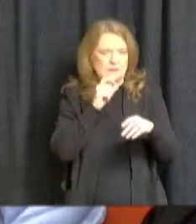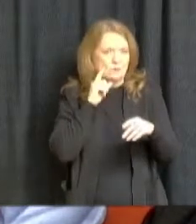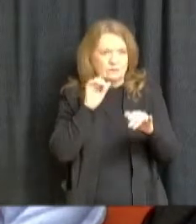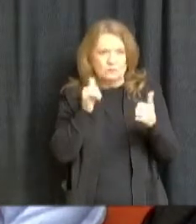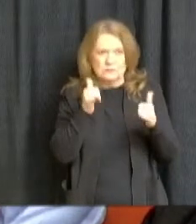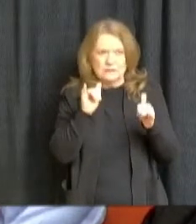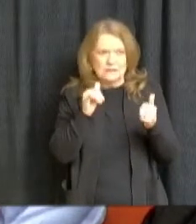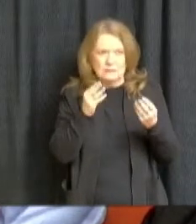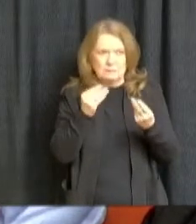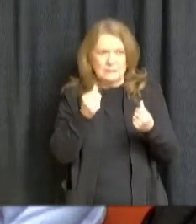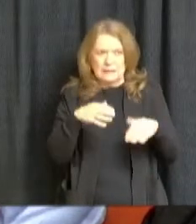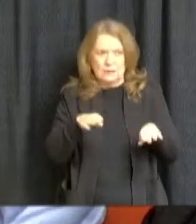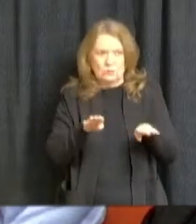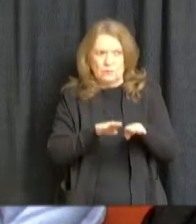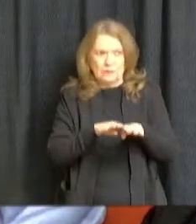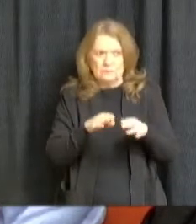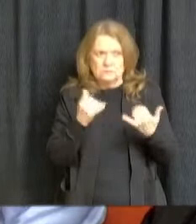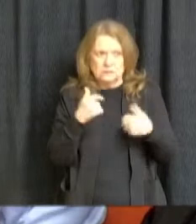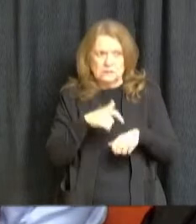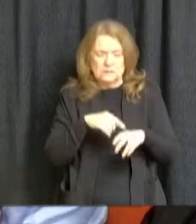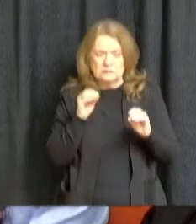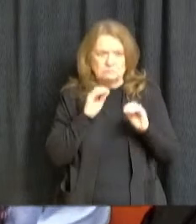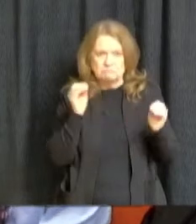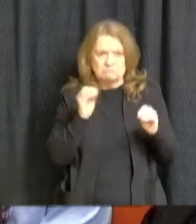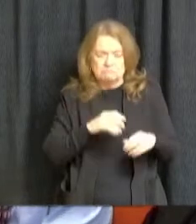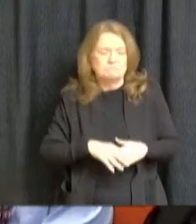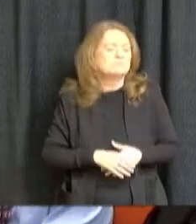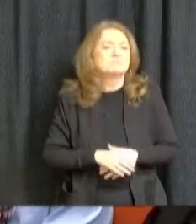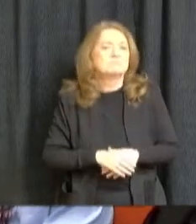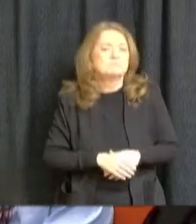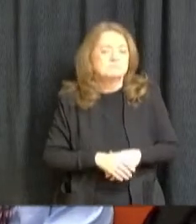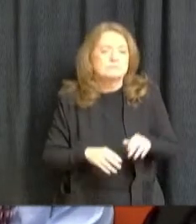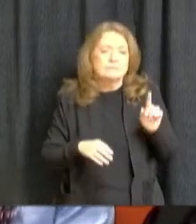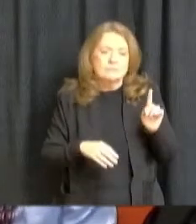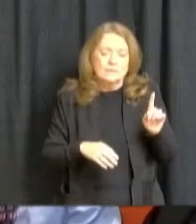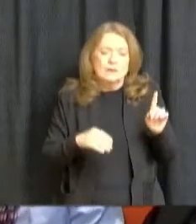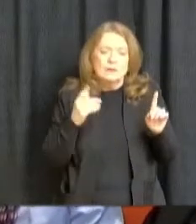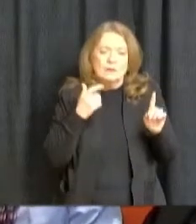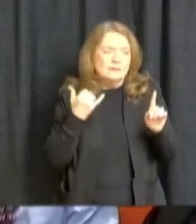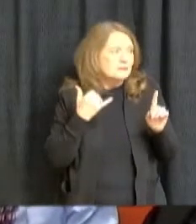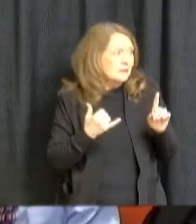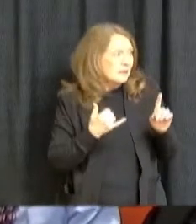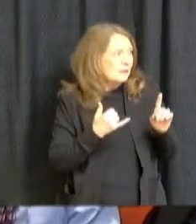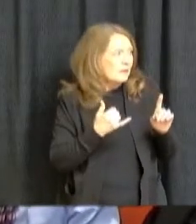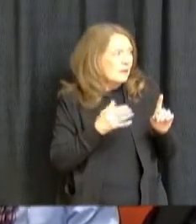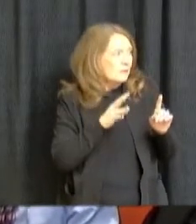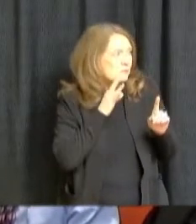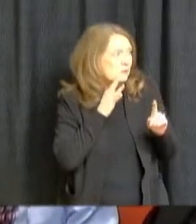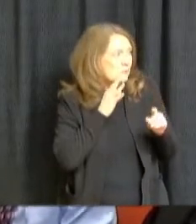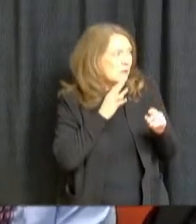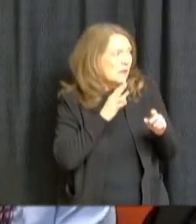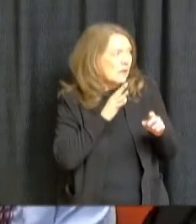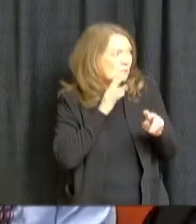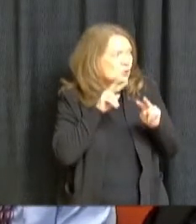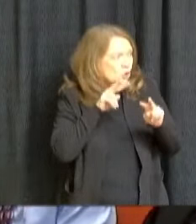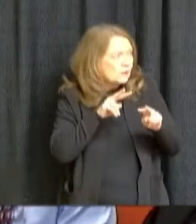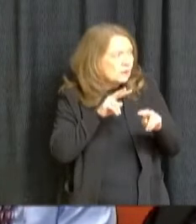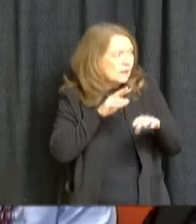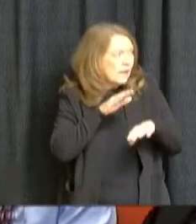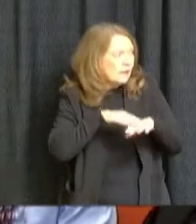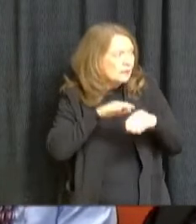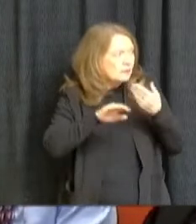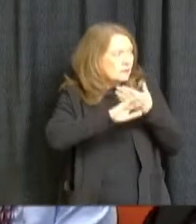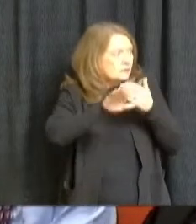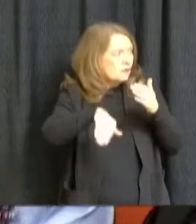playgrounds associated with it at this time. I mean, because now that's a big area, all one, I'm looking at it as